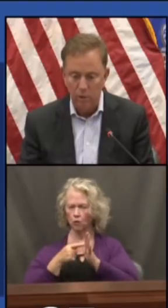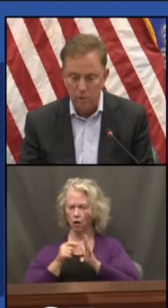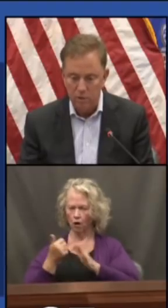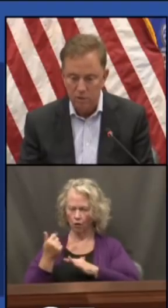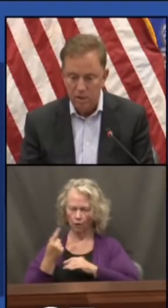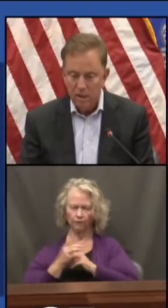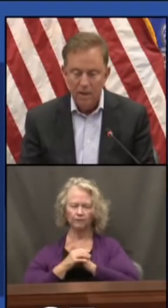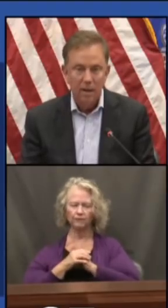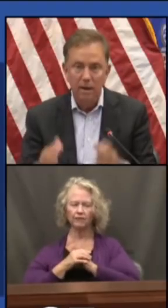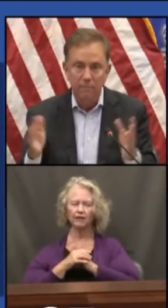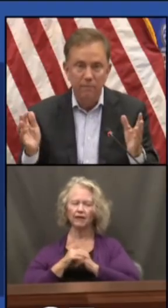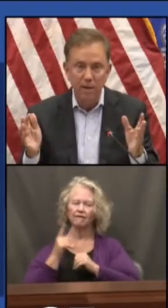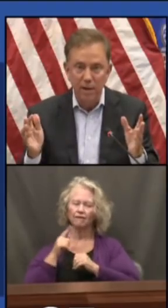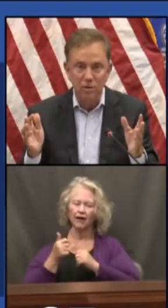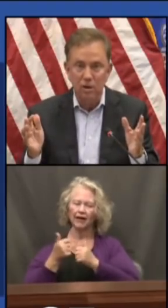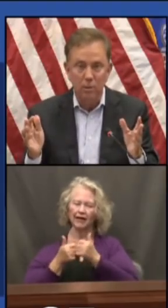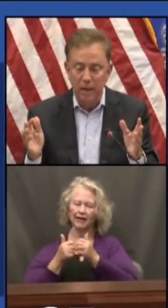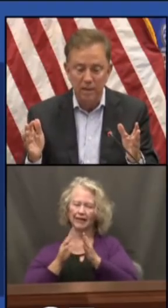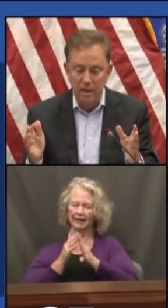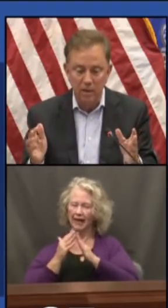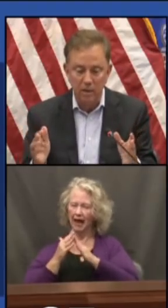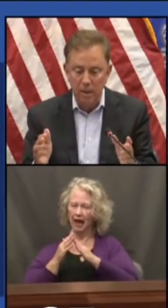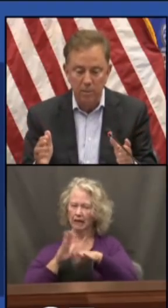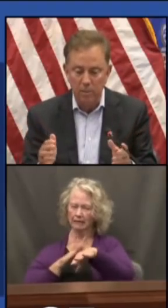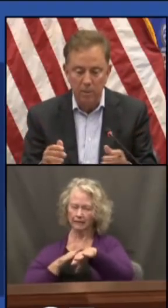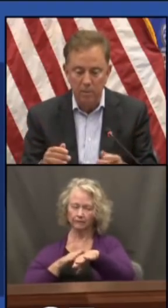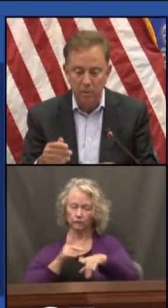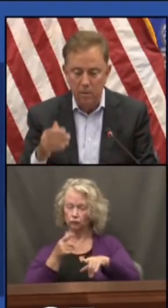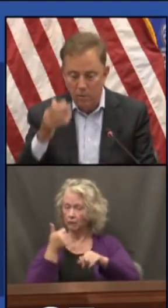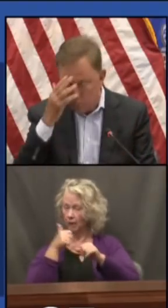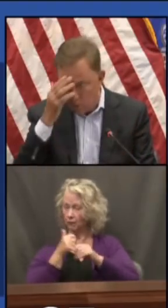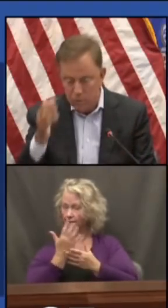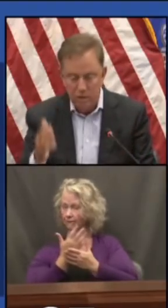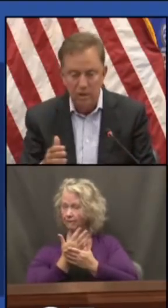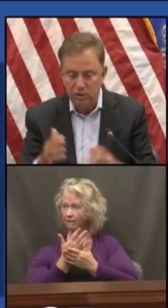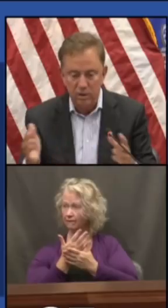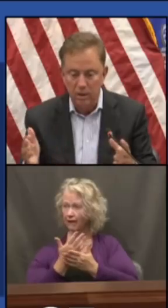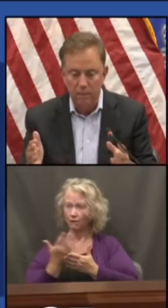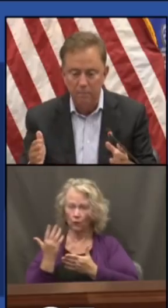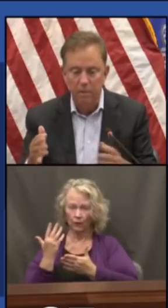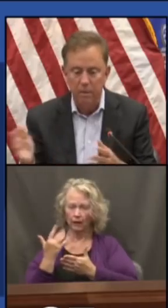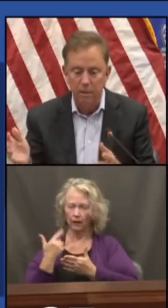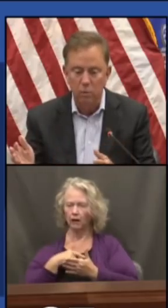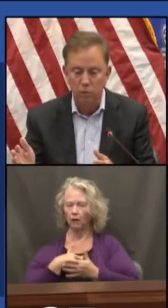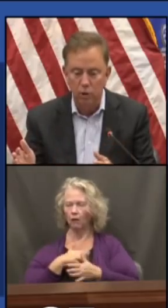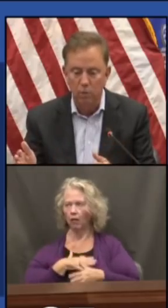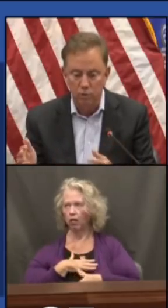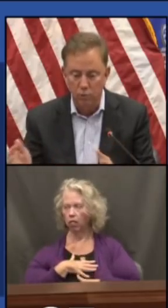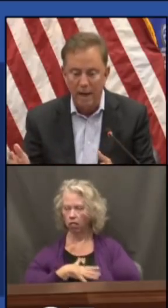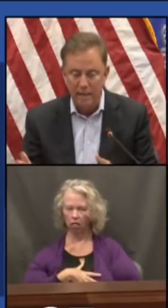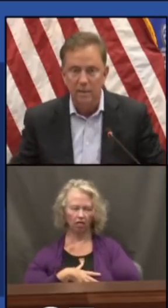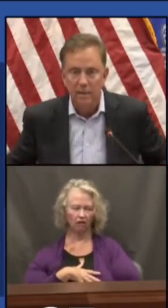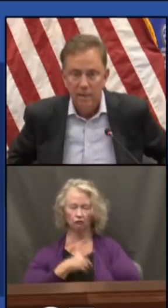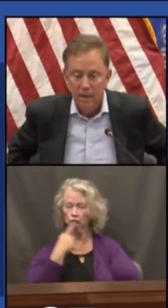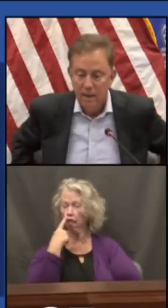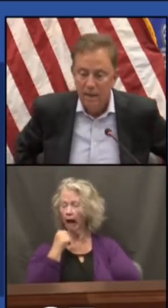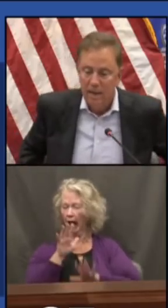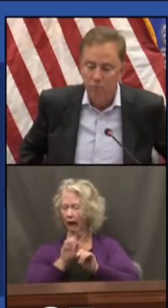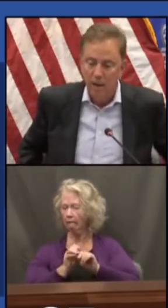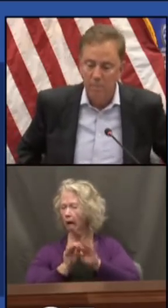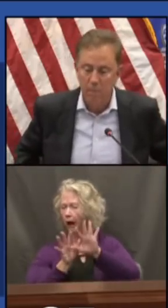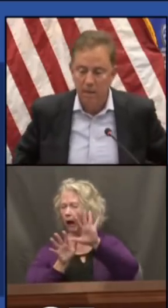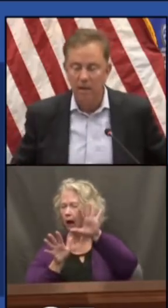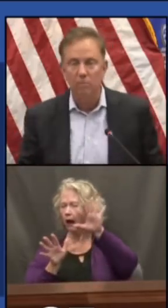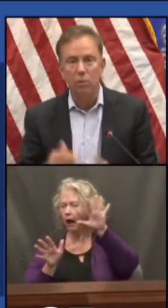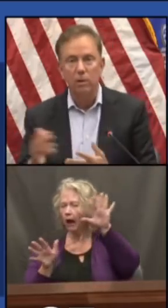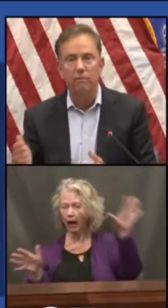COVID alerts. 5 weeks ago when we got together, you maybe remember, woe was us, the whole chart was red. And